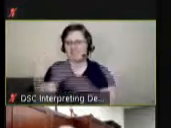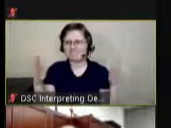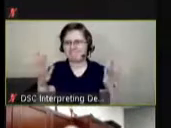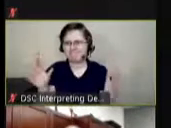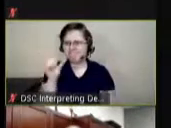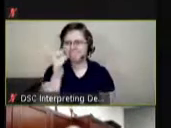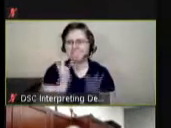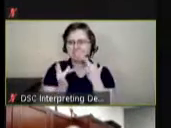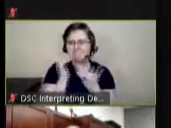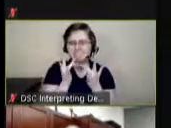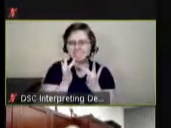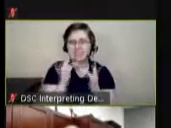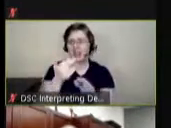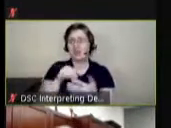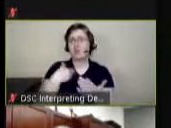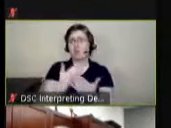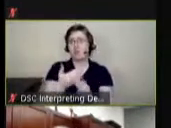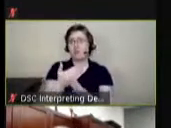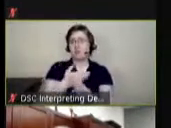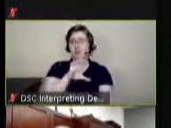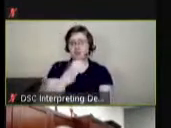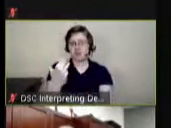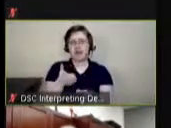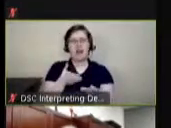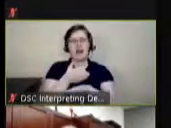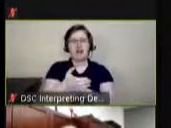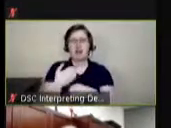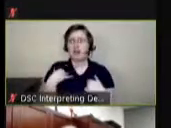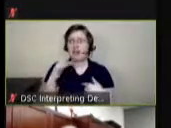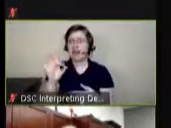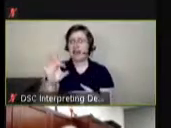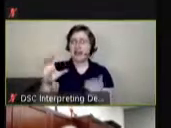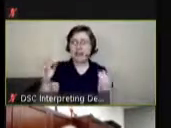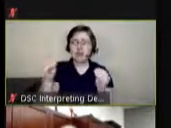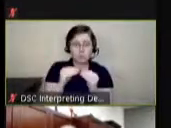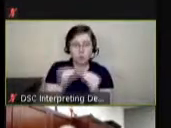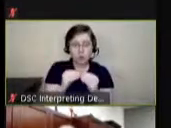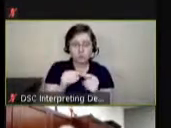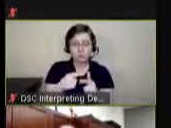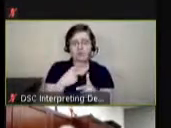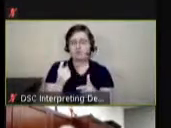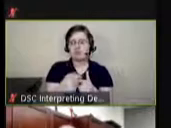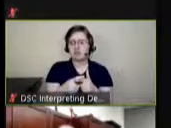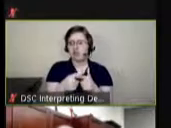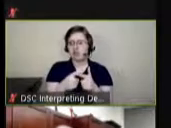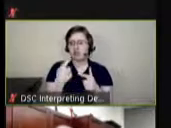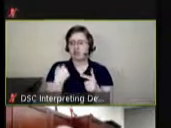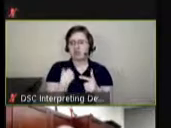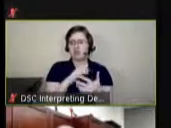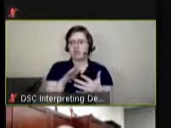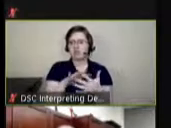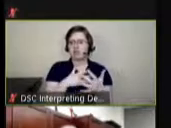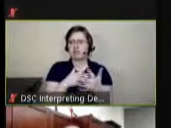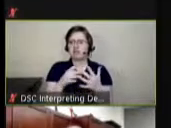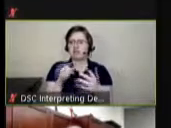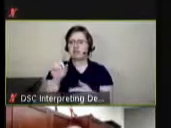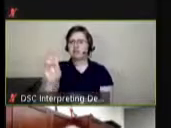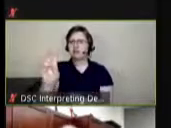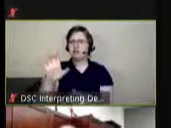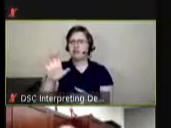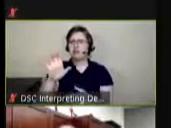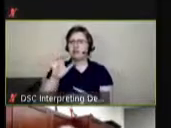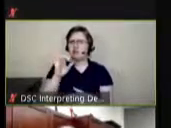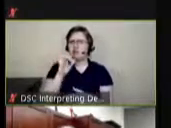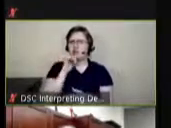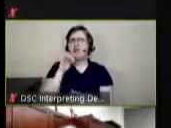before Christmas. Right after Christmas, we got 800 doses, and then we were scheduled to receive 700 doses, which